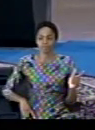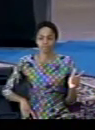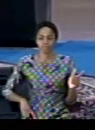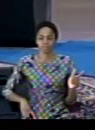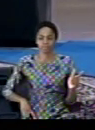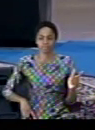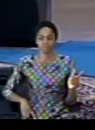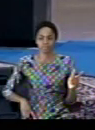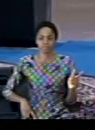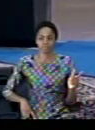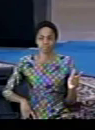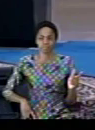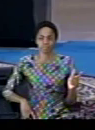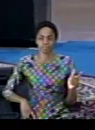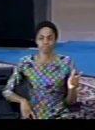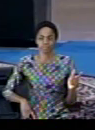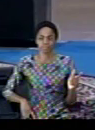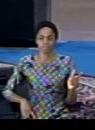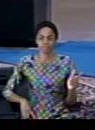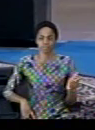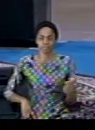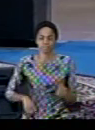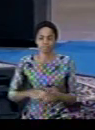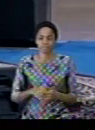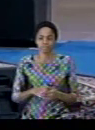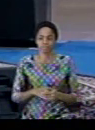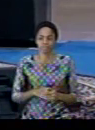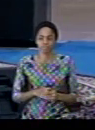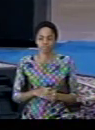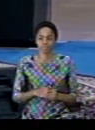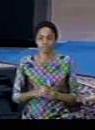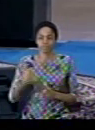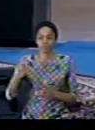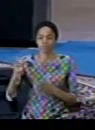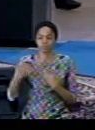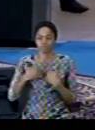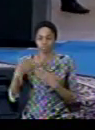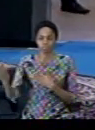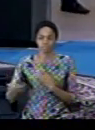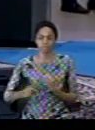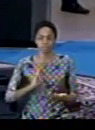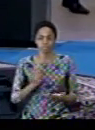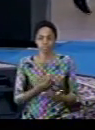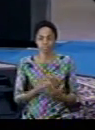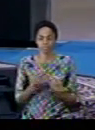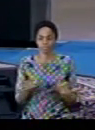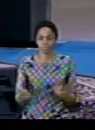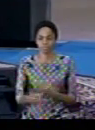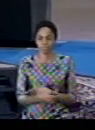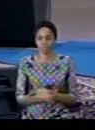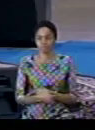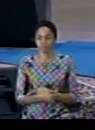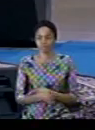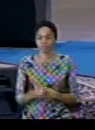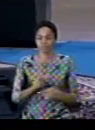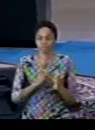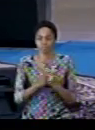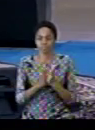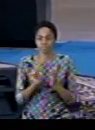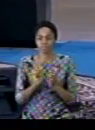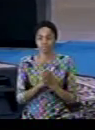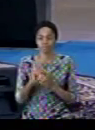We thank the Lord because he's brought us together once again today. And I pray the Lord will